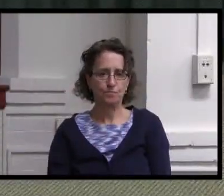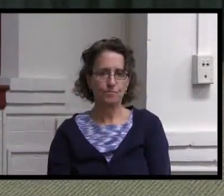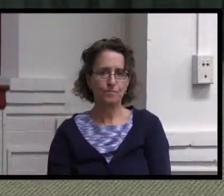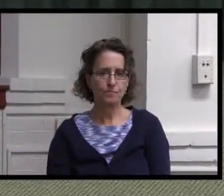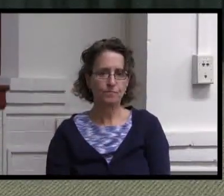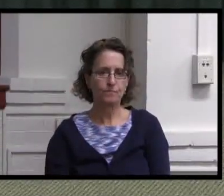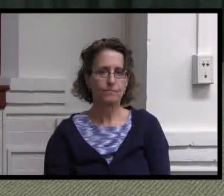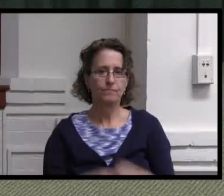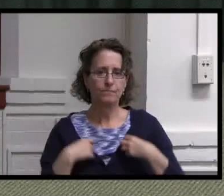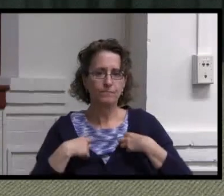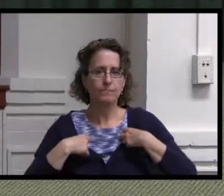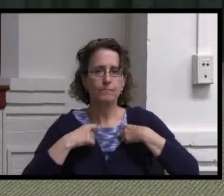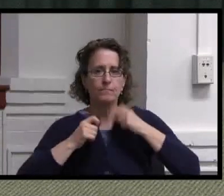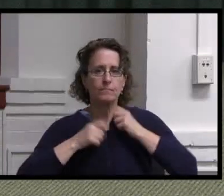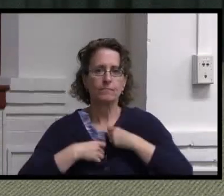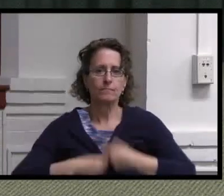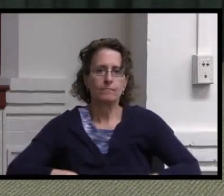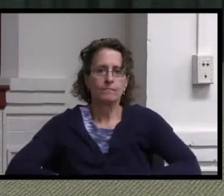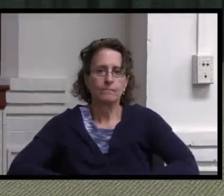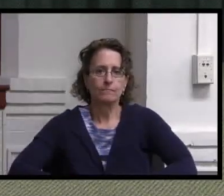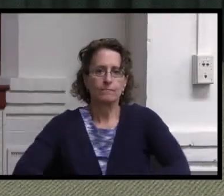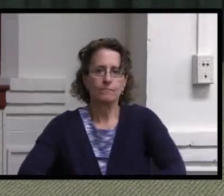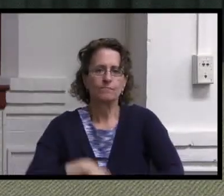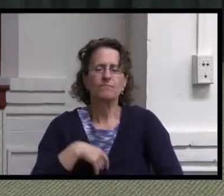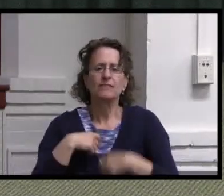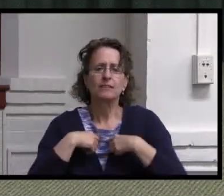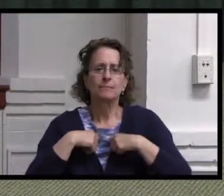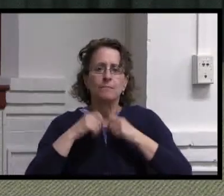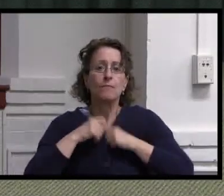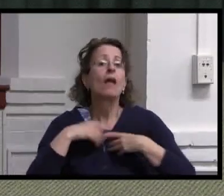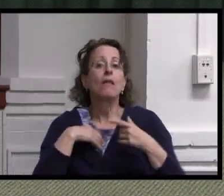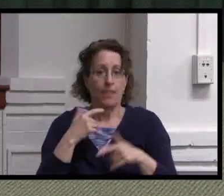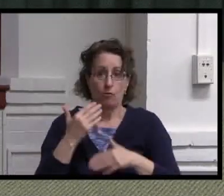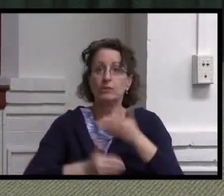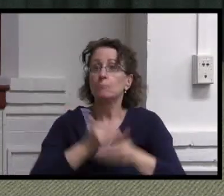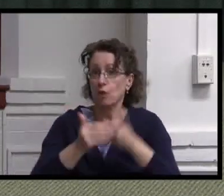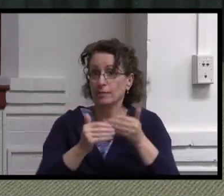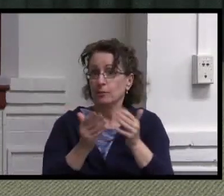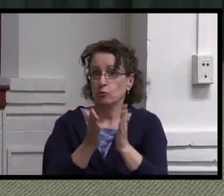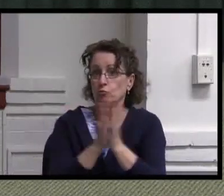Do you want to explain what the process is? Sure. There is a process. So